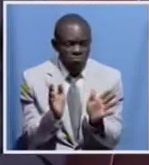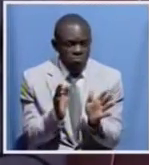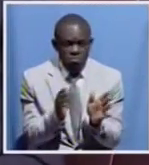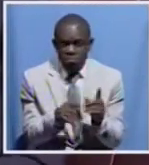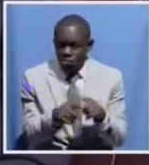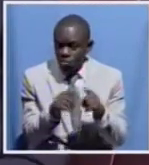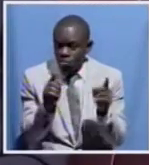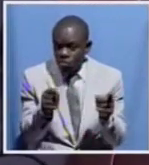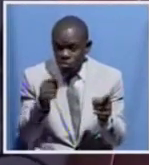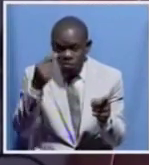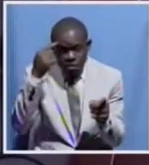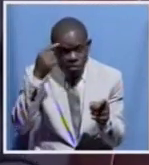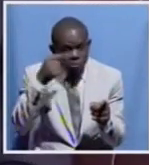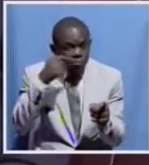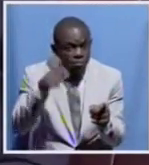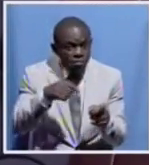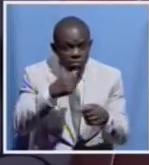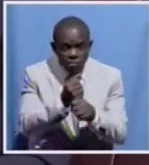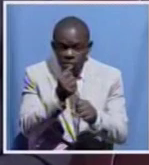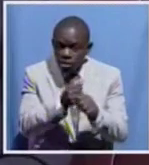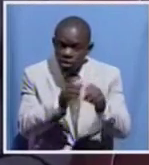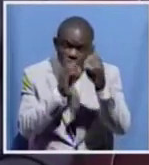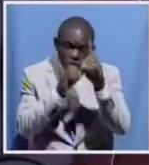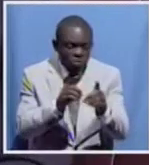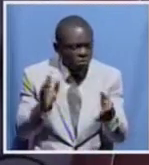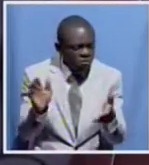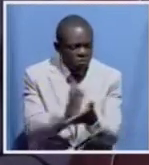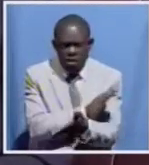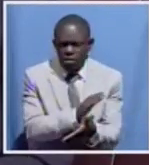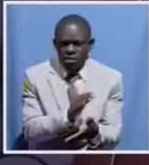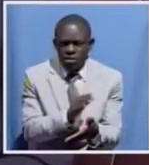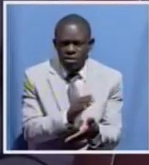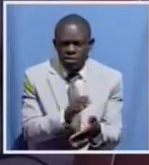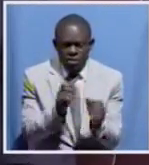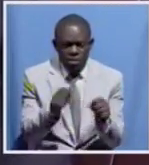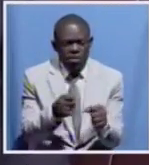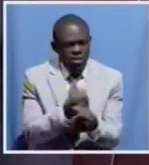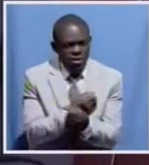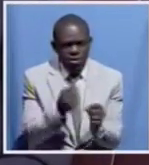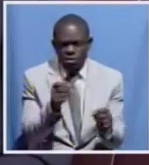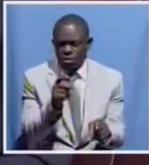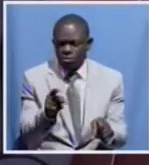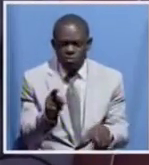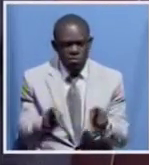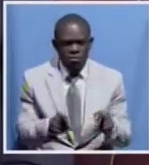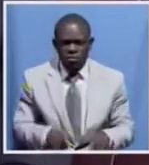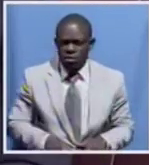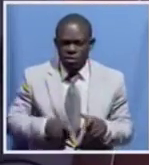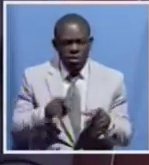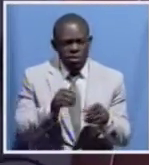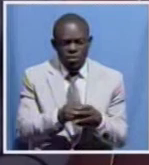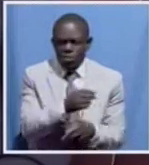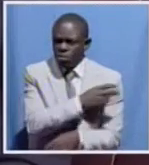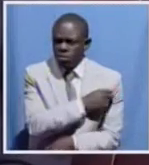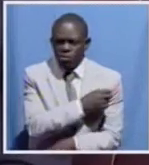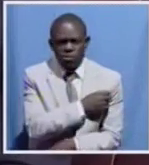making decisions quickly enough in order to save lives, and also in order to reduce the spillage and the hemorrhage